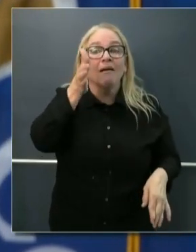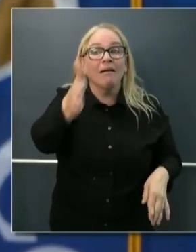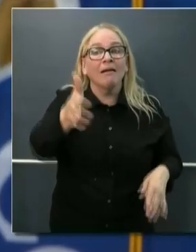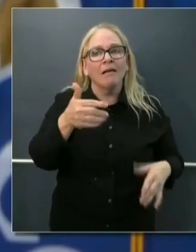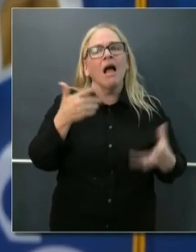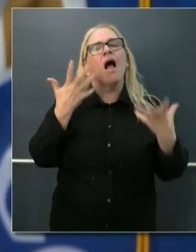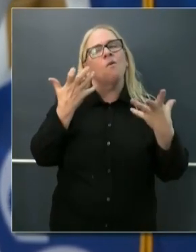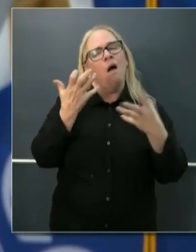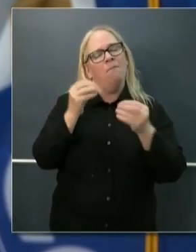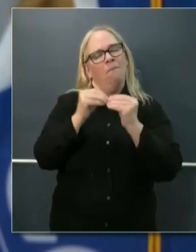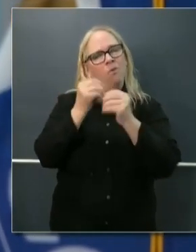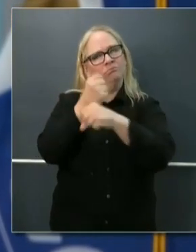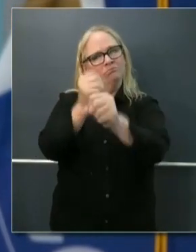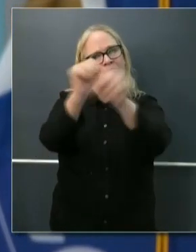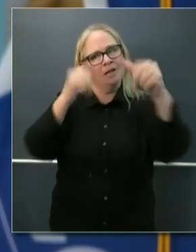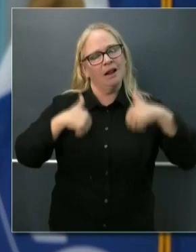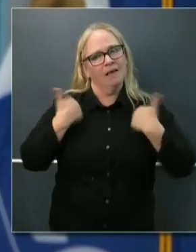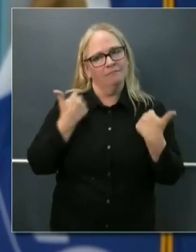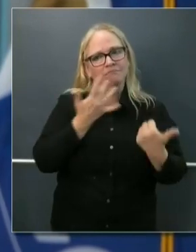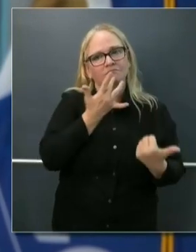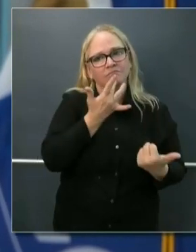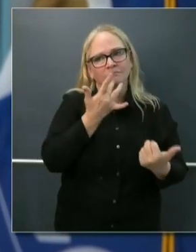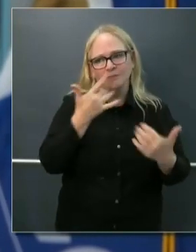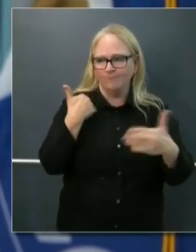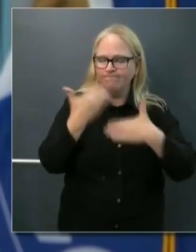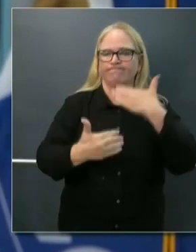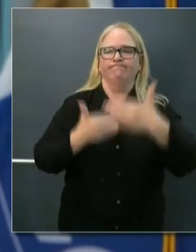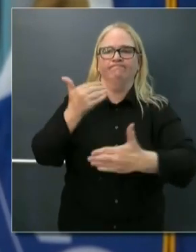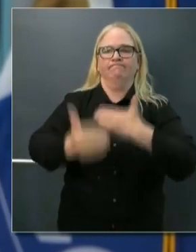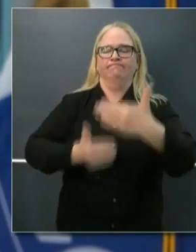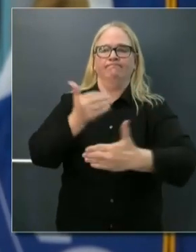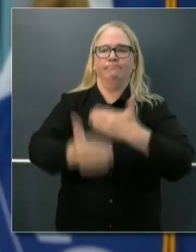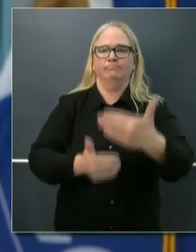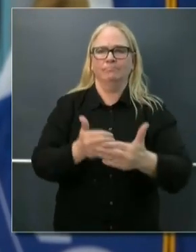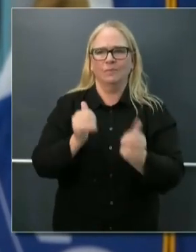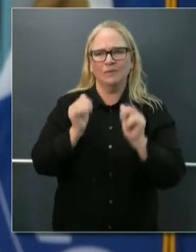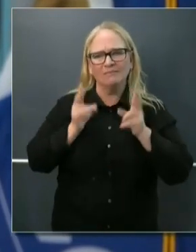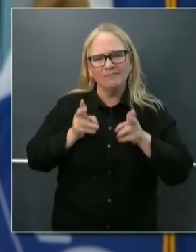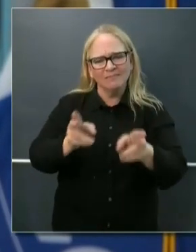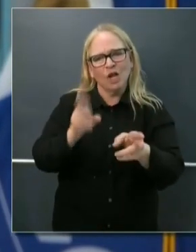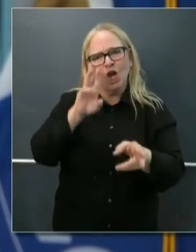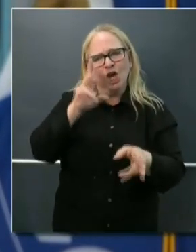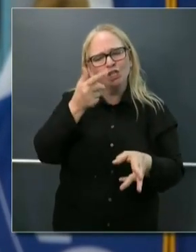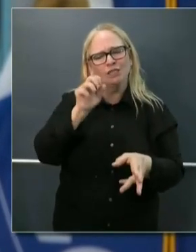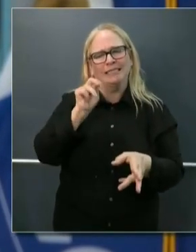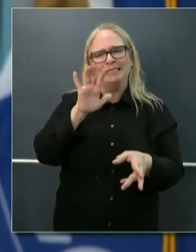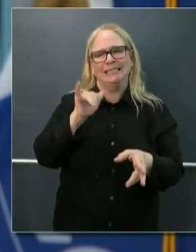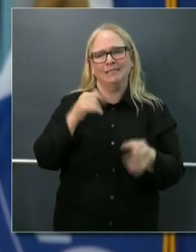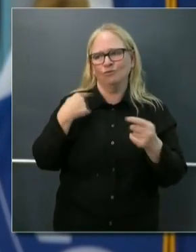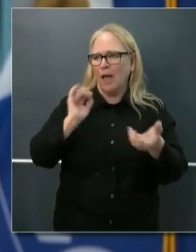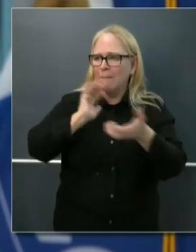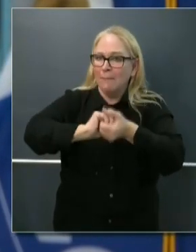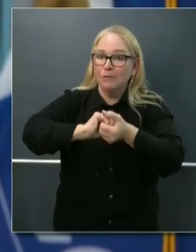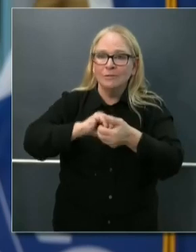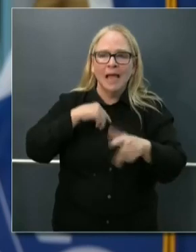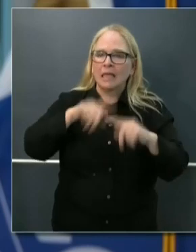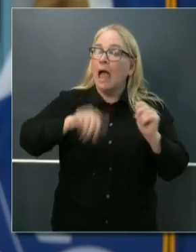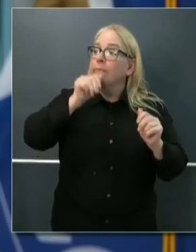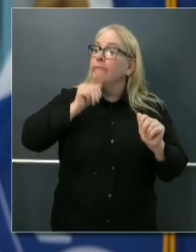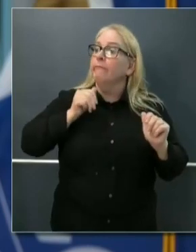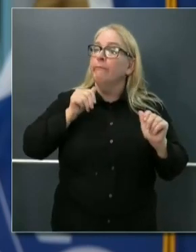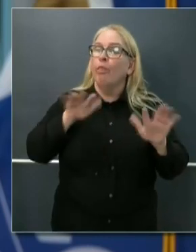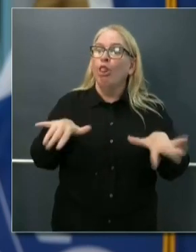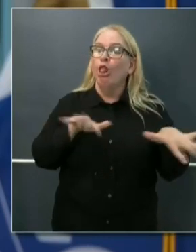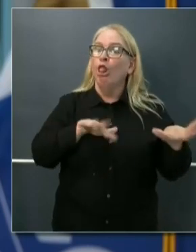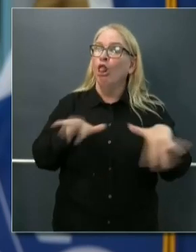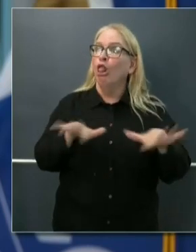California, and we are moving with unprecedented innovation and urgency in these partnerships. We know we can't tolerate the inequity. We are